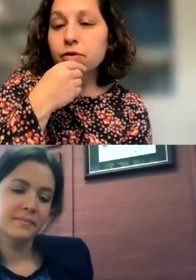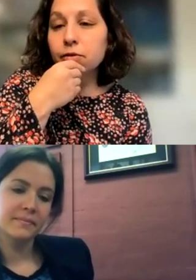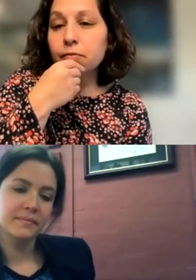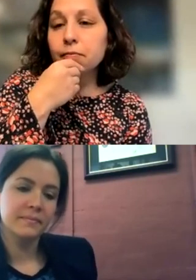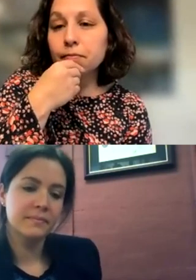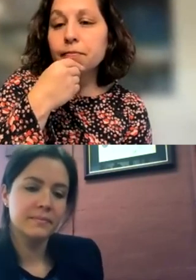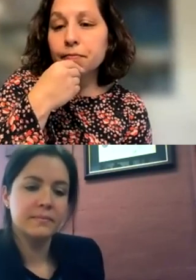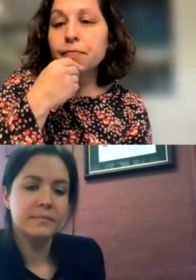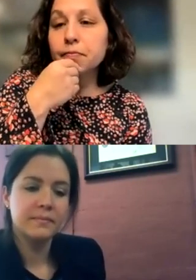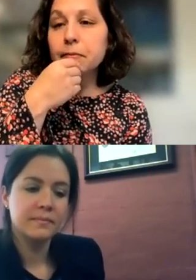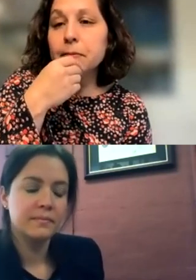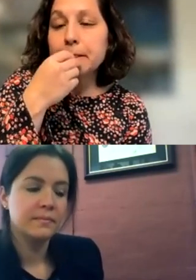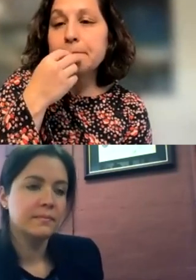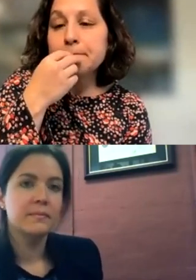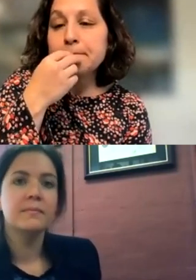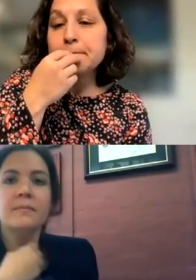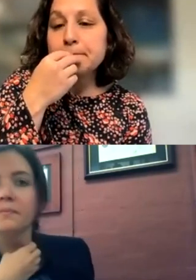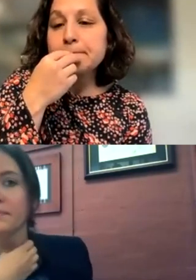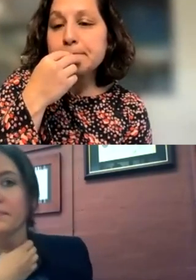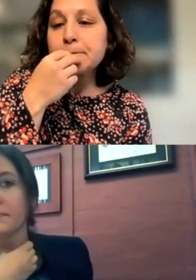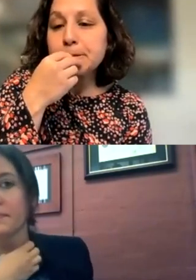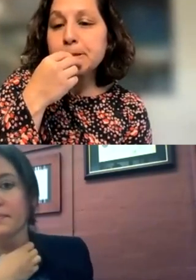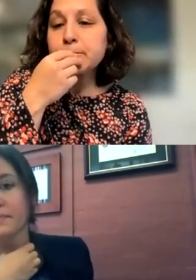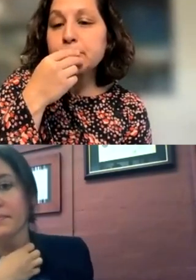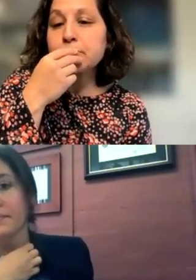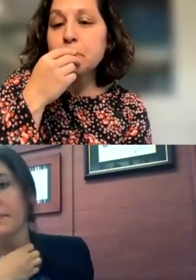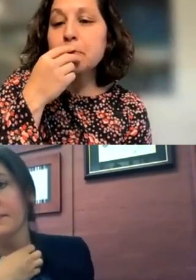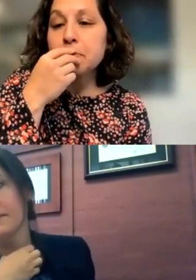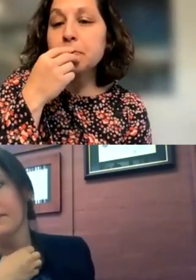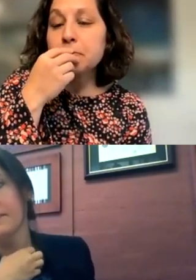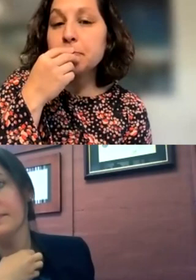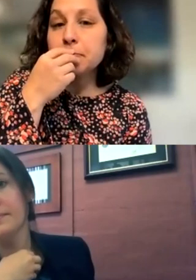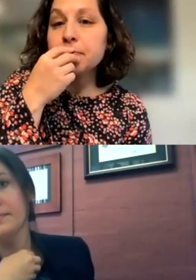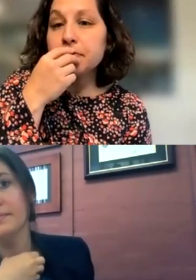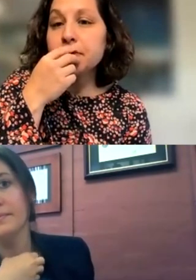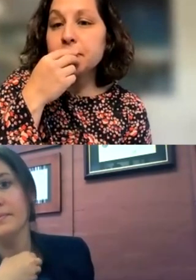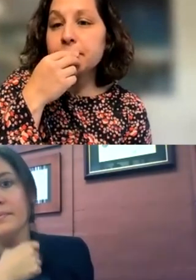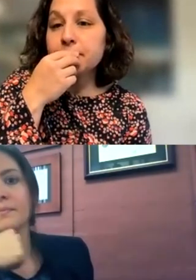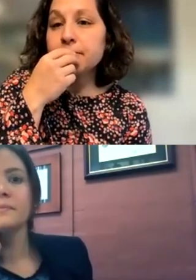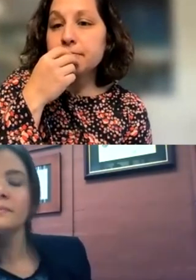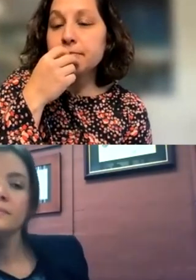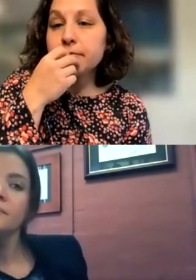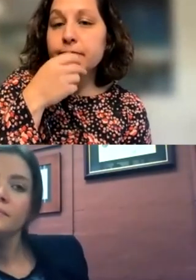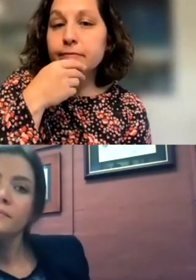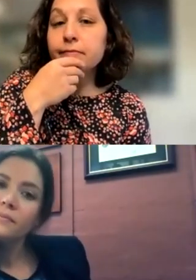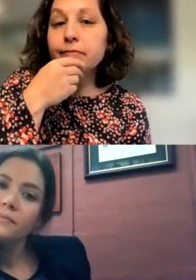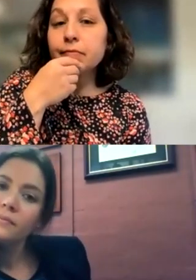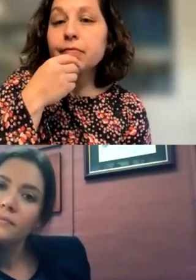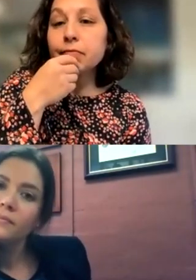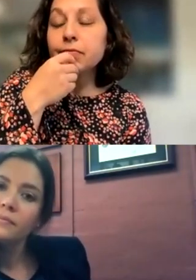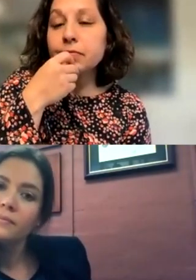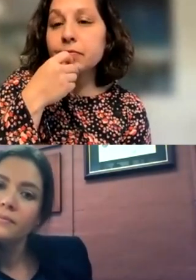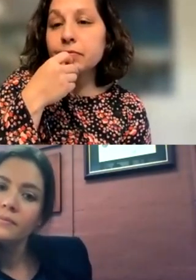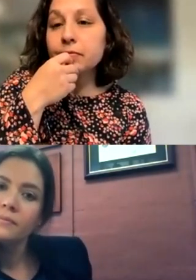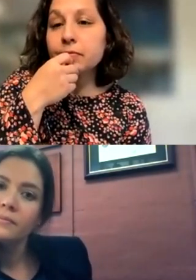somebody asking, would you give me some feedback on this? I mean, once that starts happening, then that's